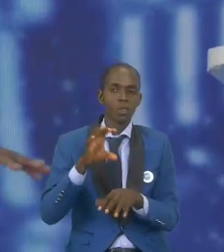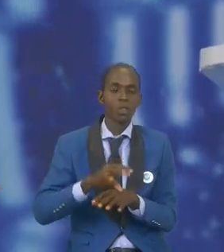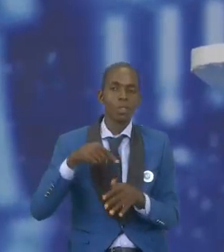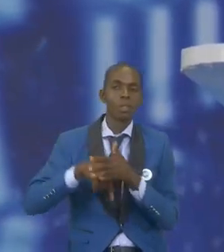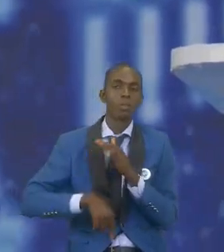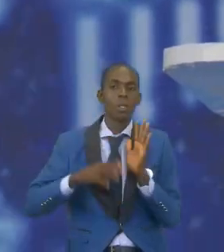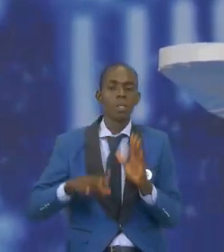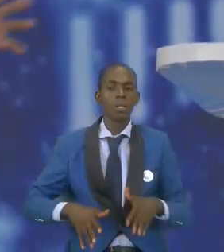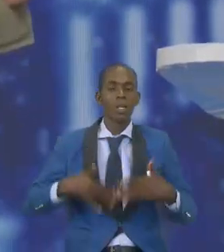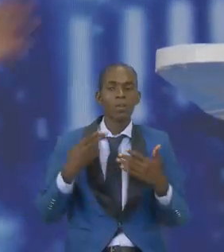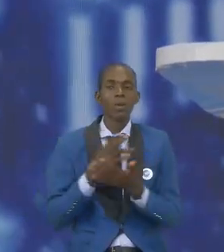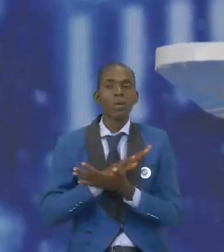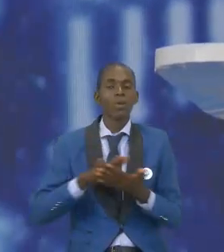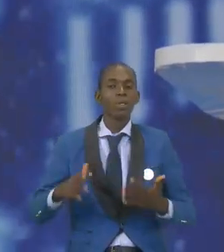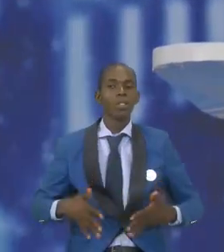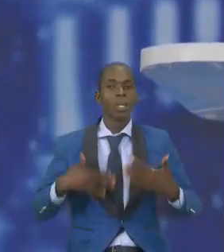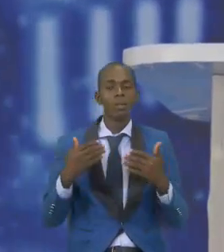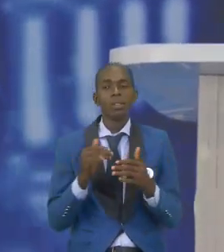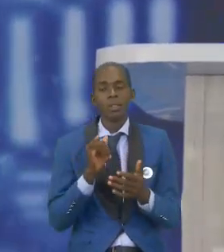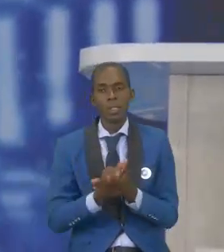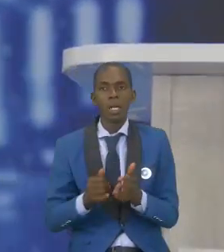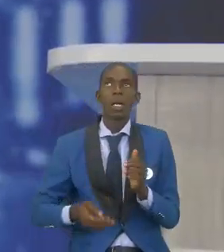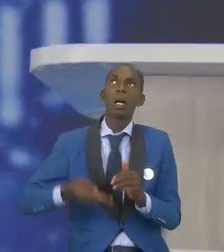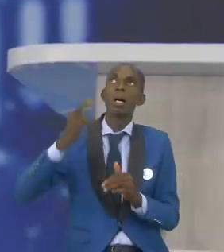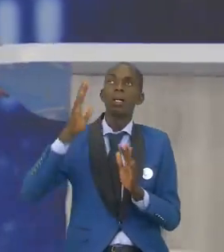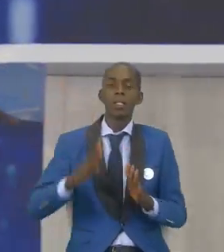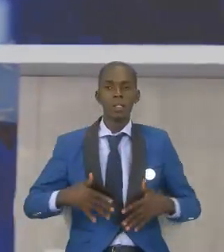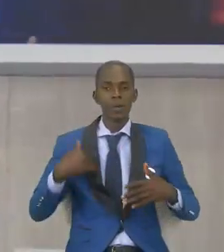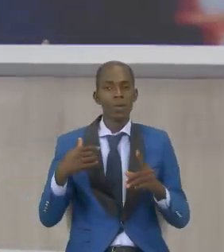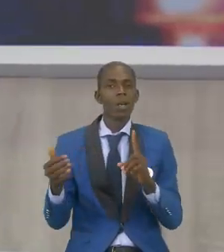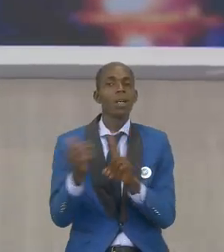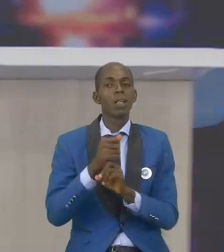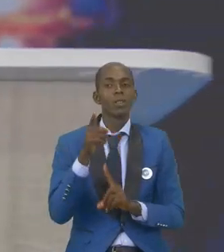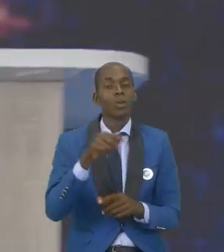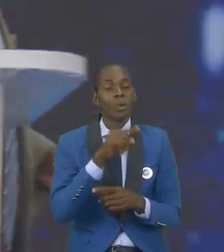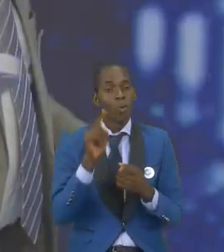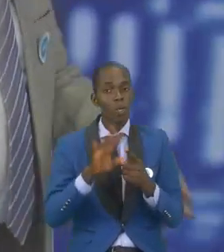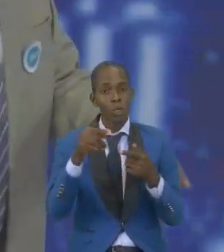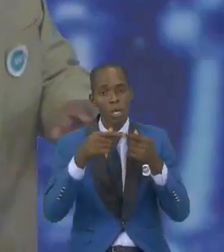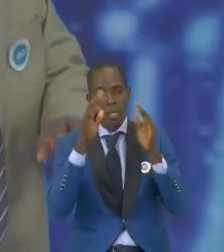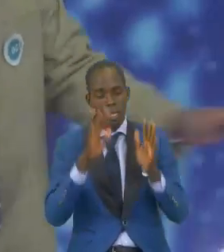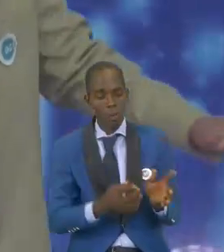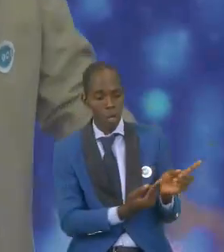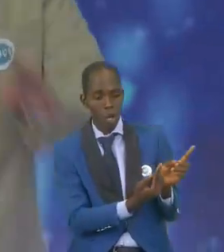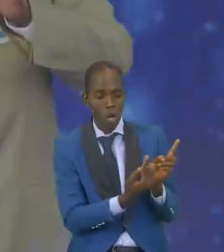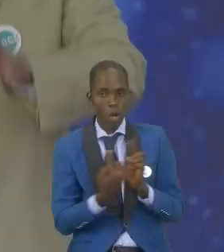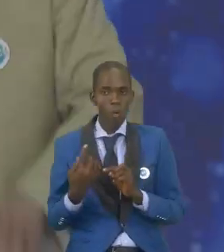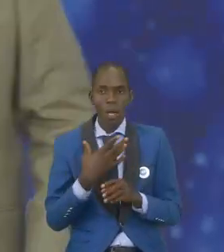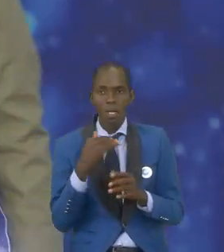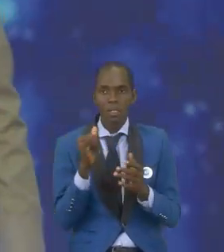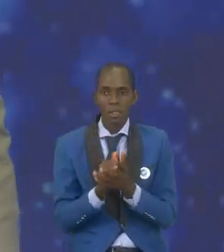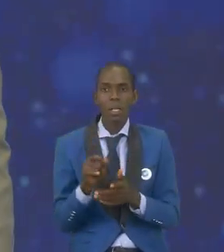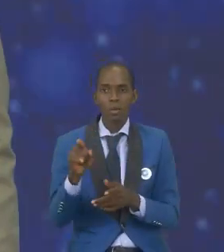you deeper, higher, broader life, we catch you. When they come and they say, we get you